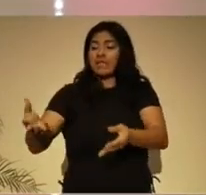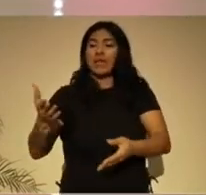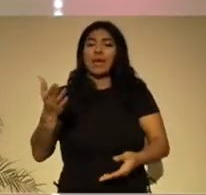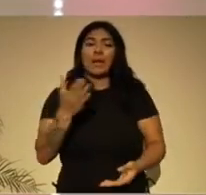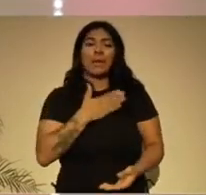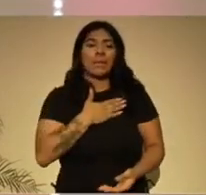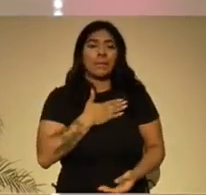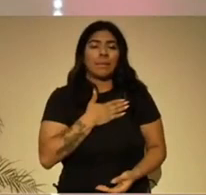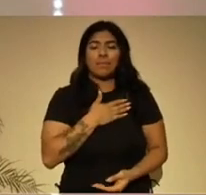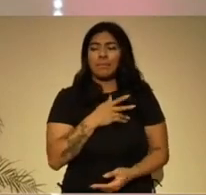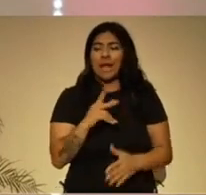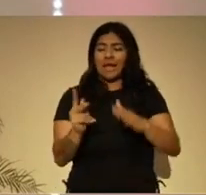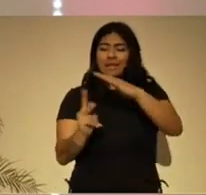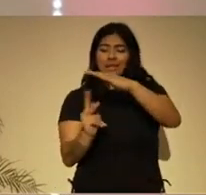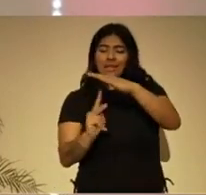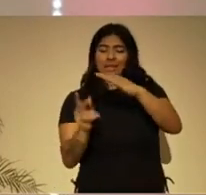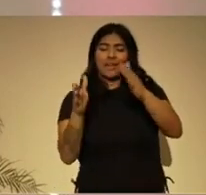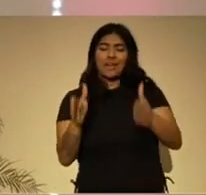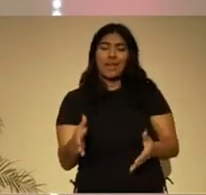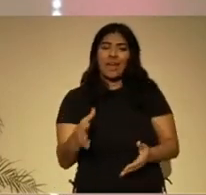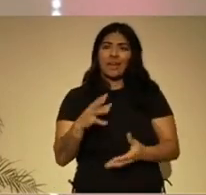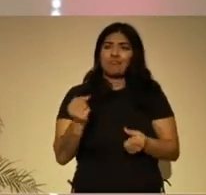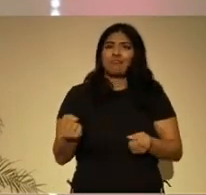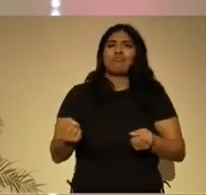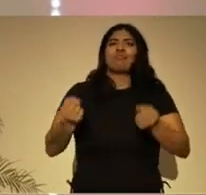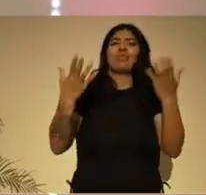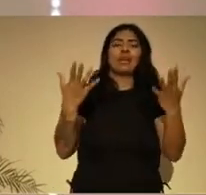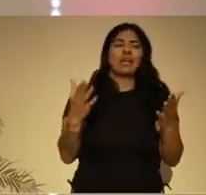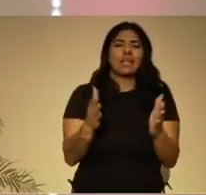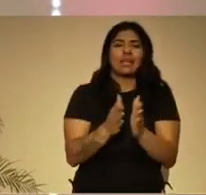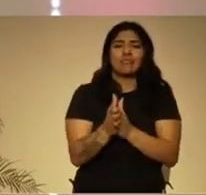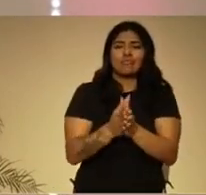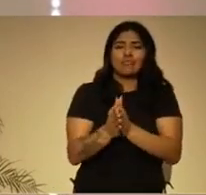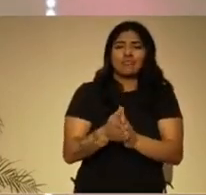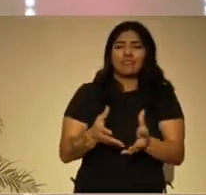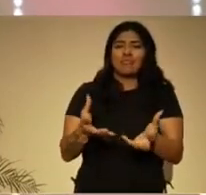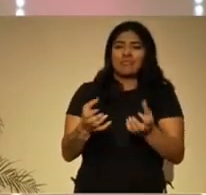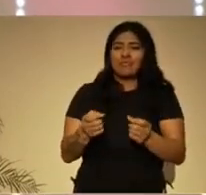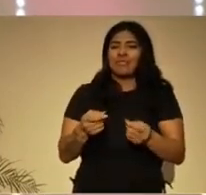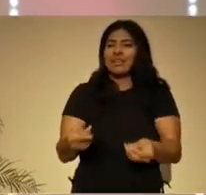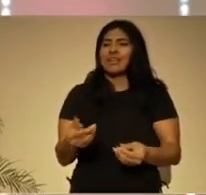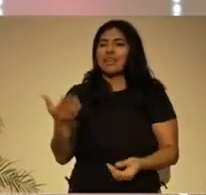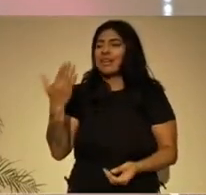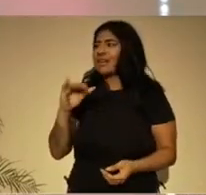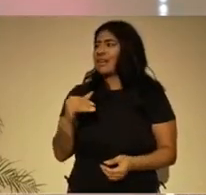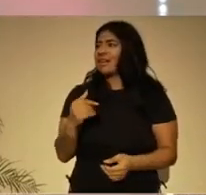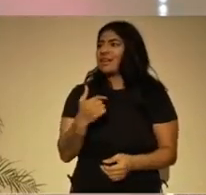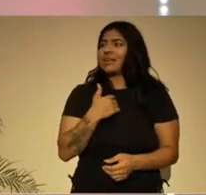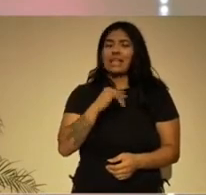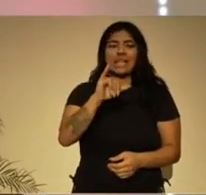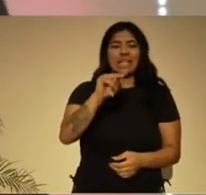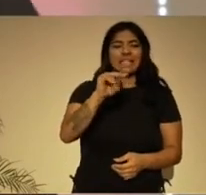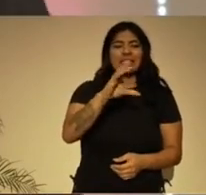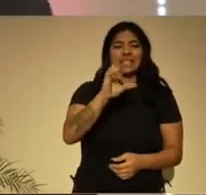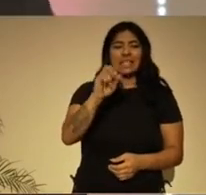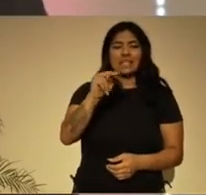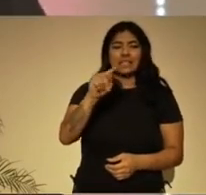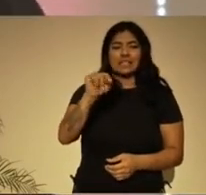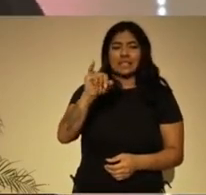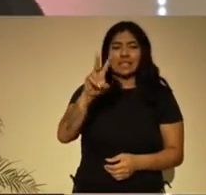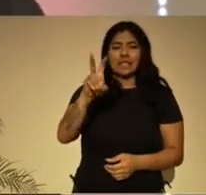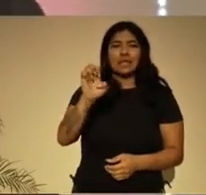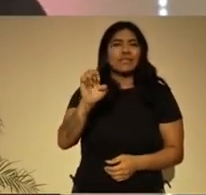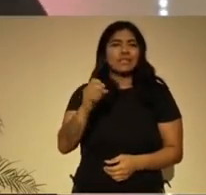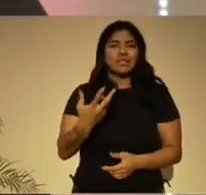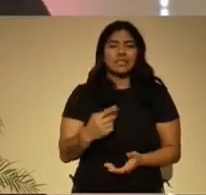a lot of incentives. Call it bribery, call it what you will. I like to call it incentives.